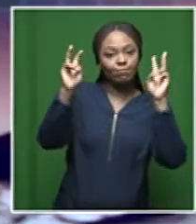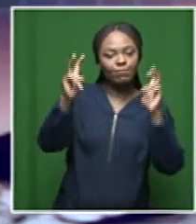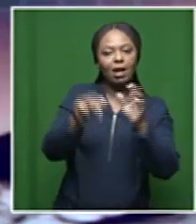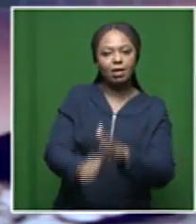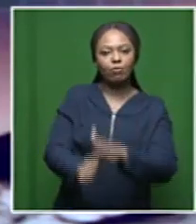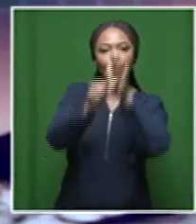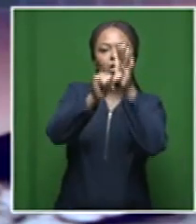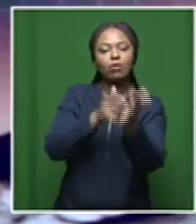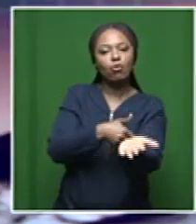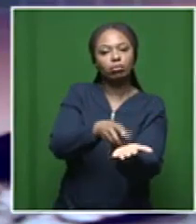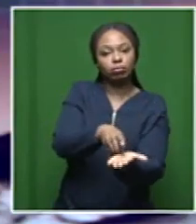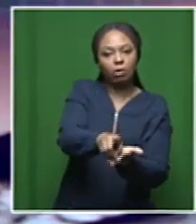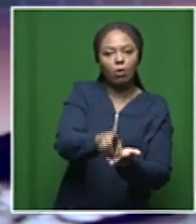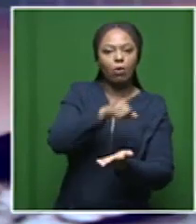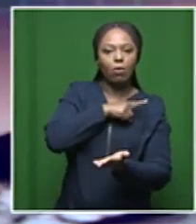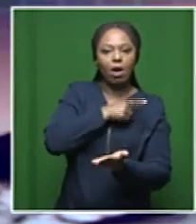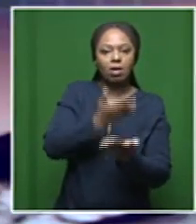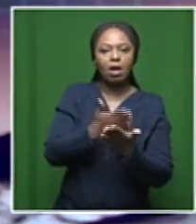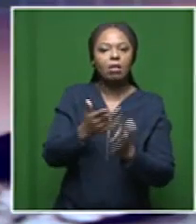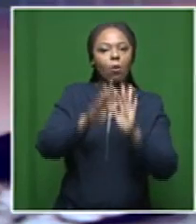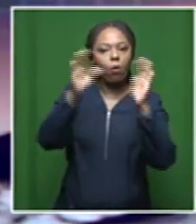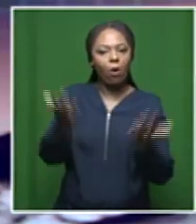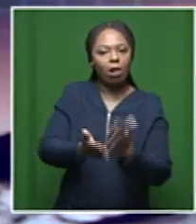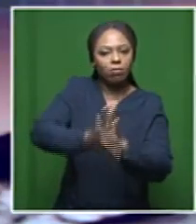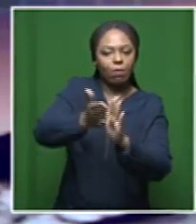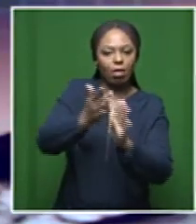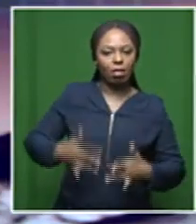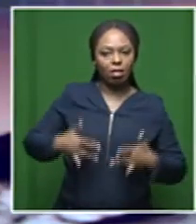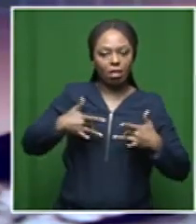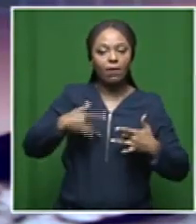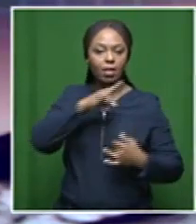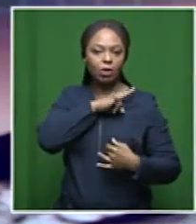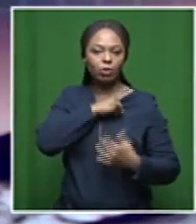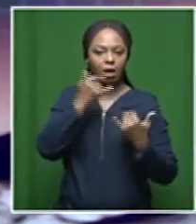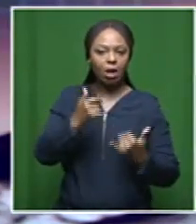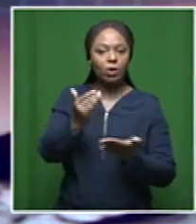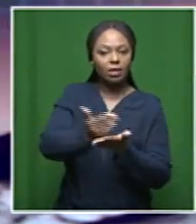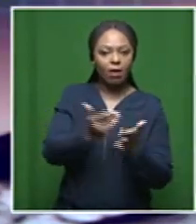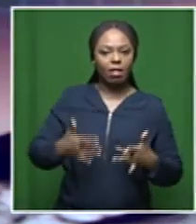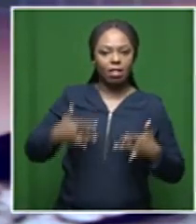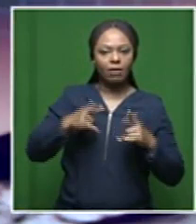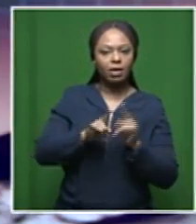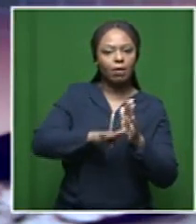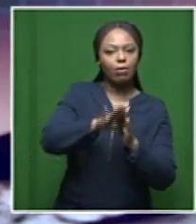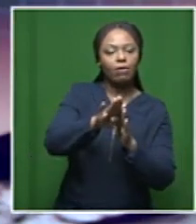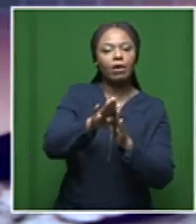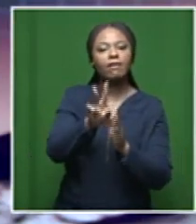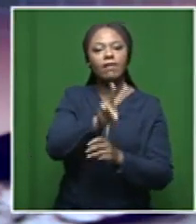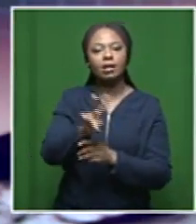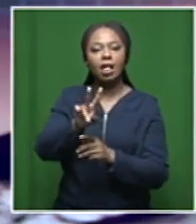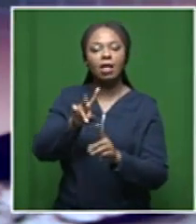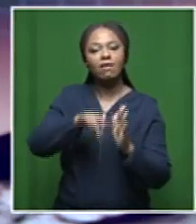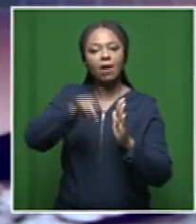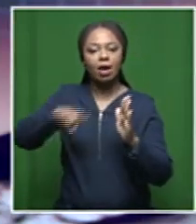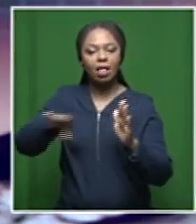blood donors make to keep the world pulsating. That is by obviously saving lives and improving others' health. On Vital Signs, we'll